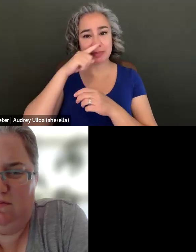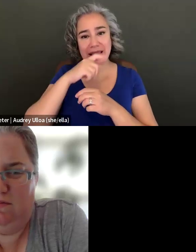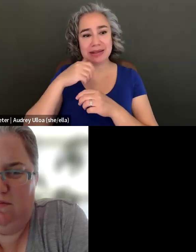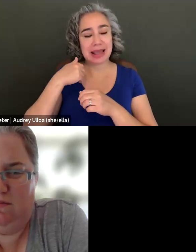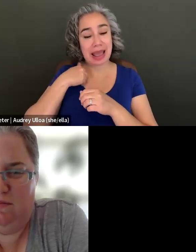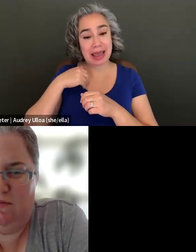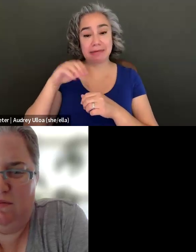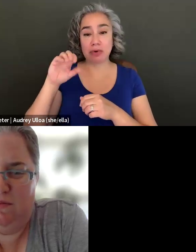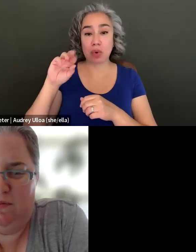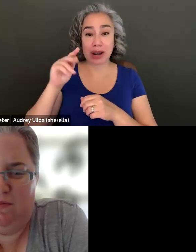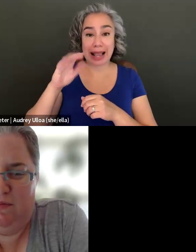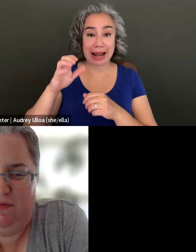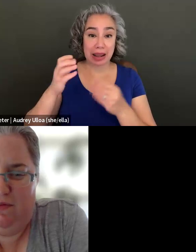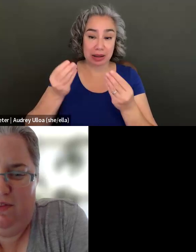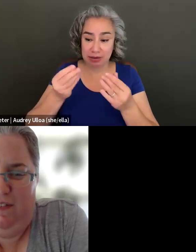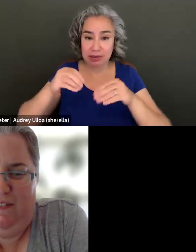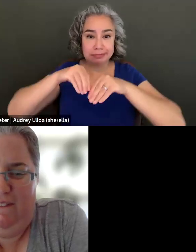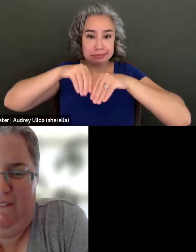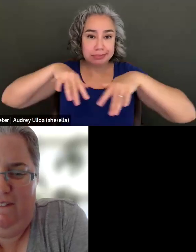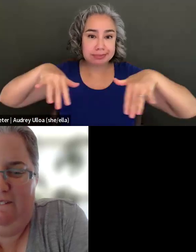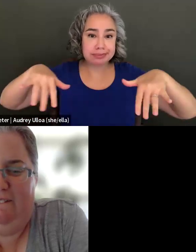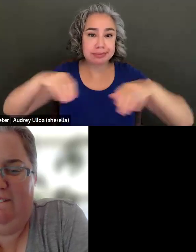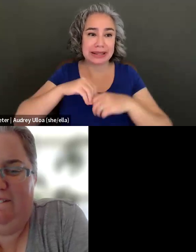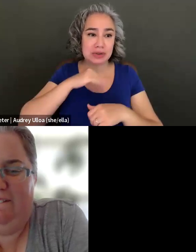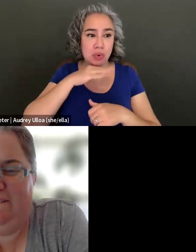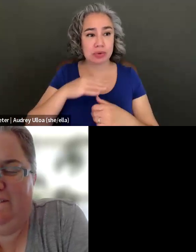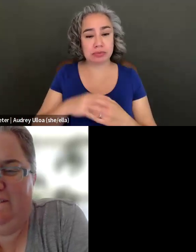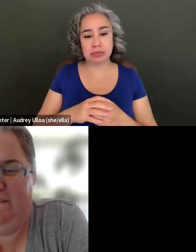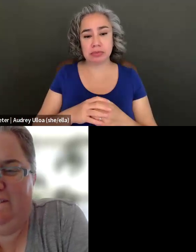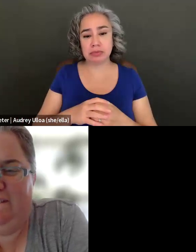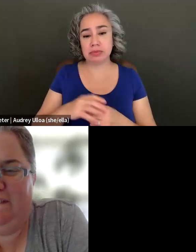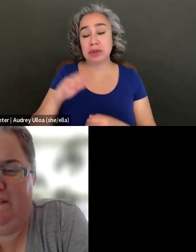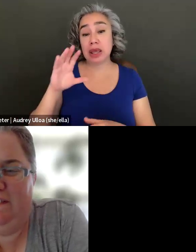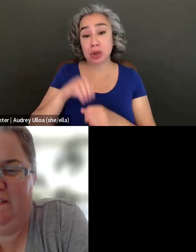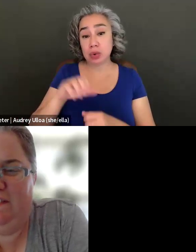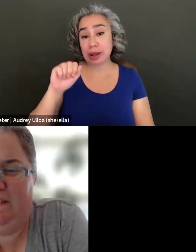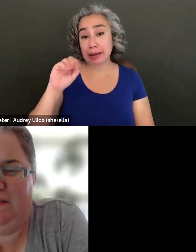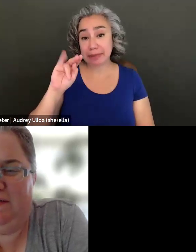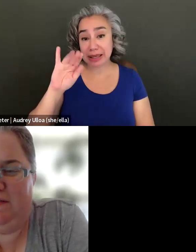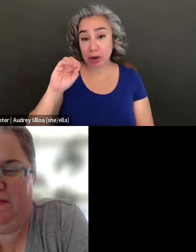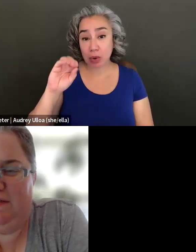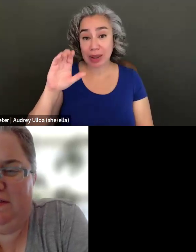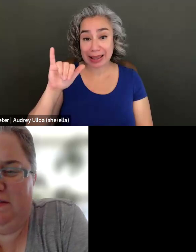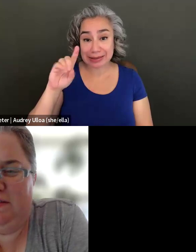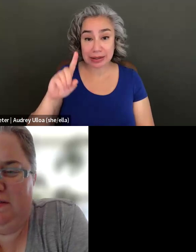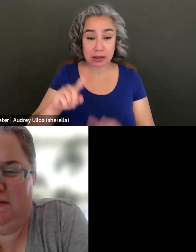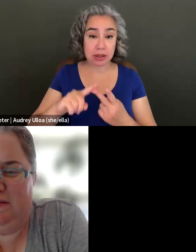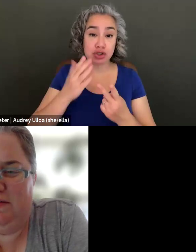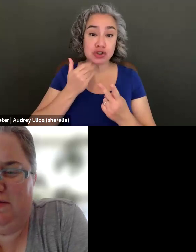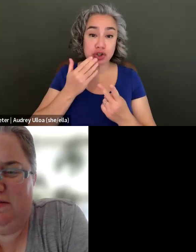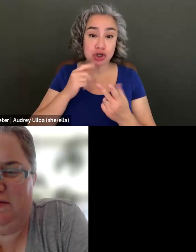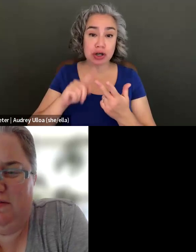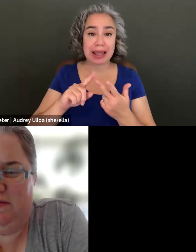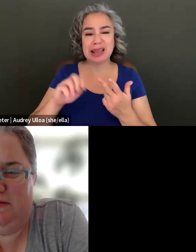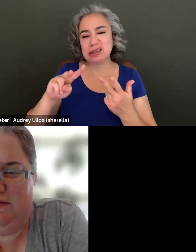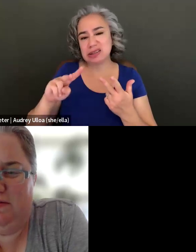release organic compounds into the soil. These are called exudates and can include amino acids, sugars, and secondary